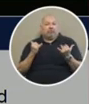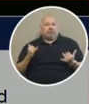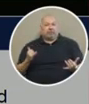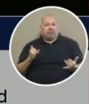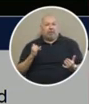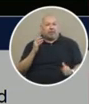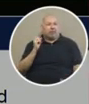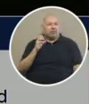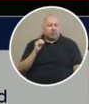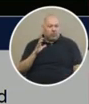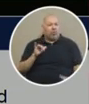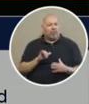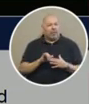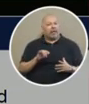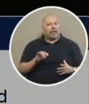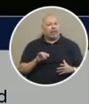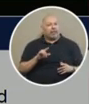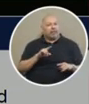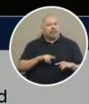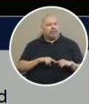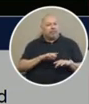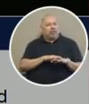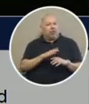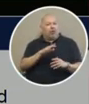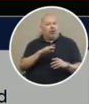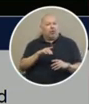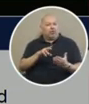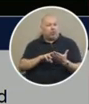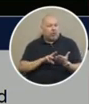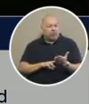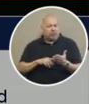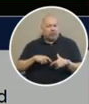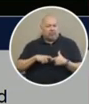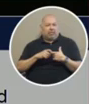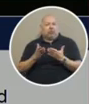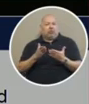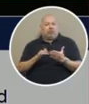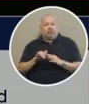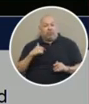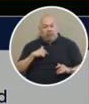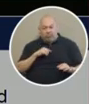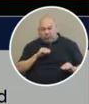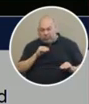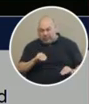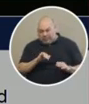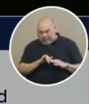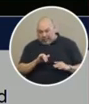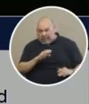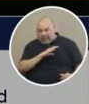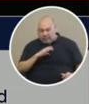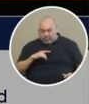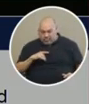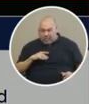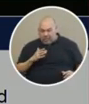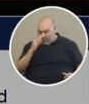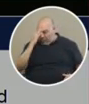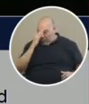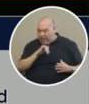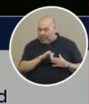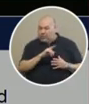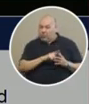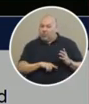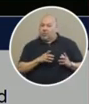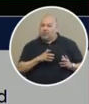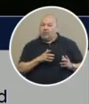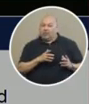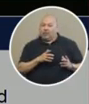And so that would be dependent upon the contractor suspending service. But we wanted to put that out there so that council would be aware that that's one of